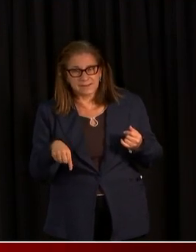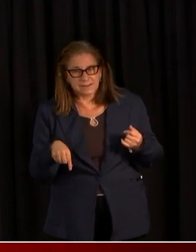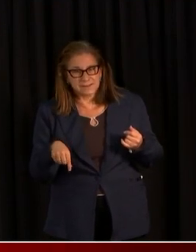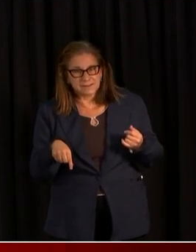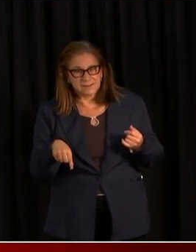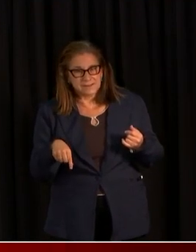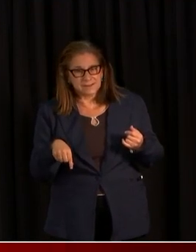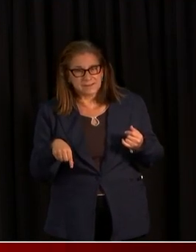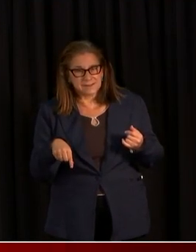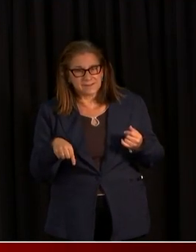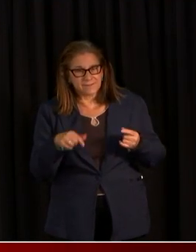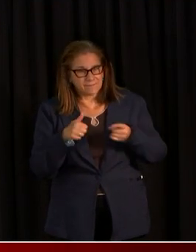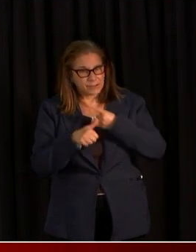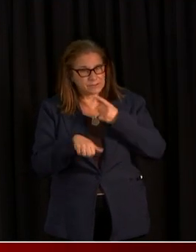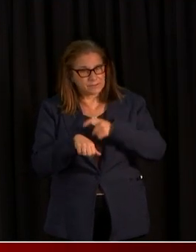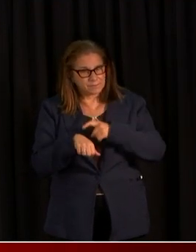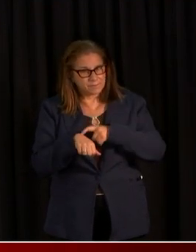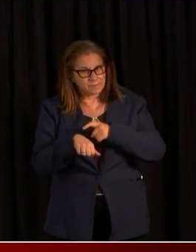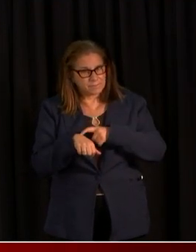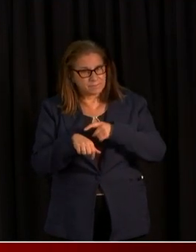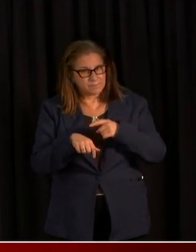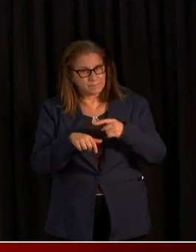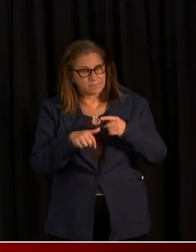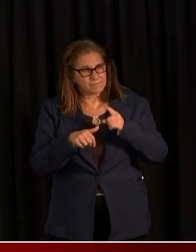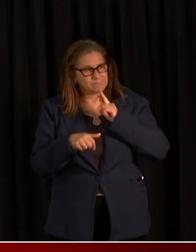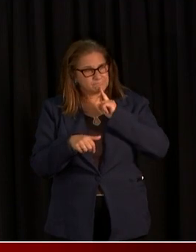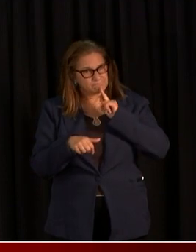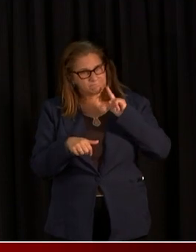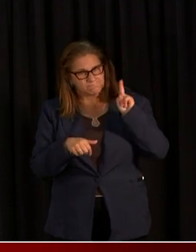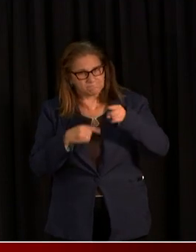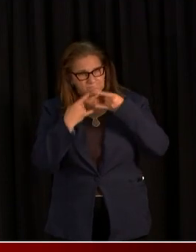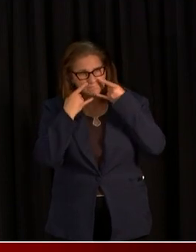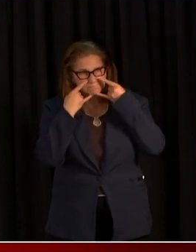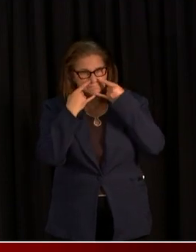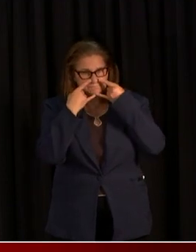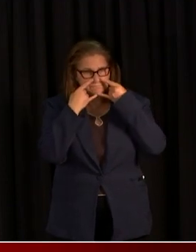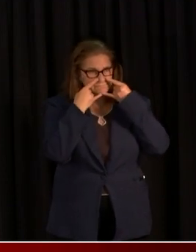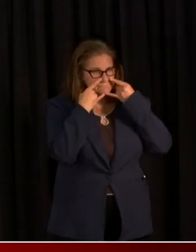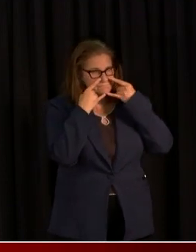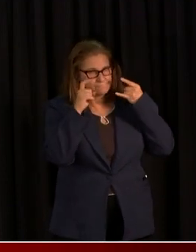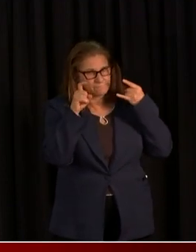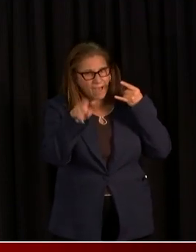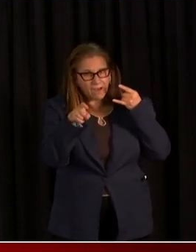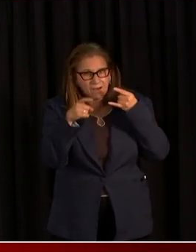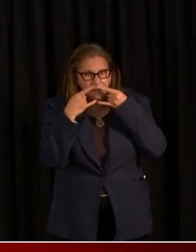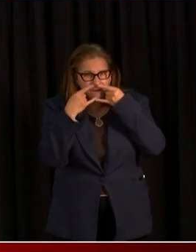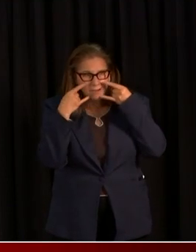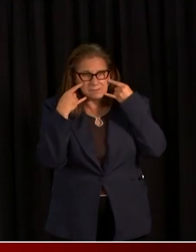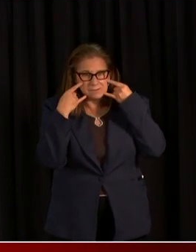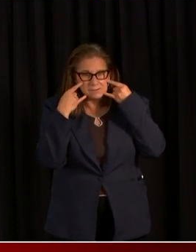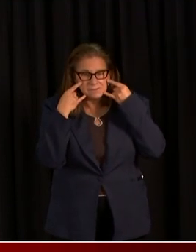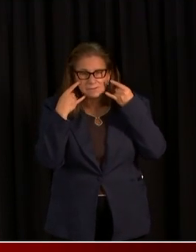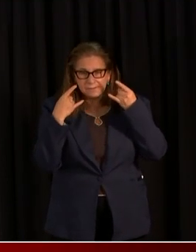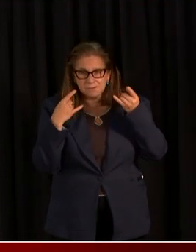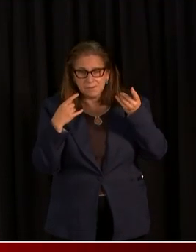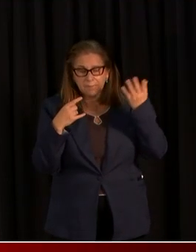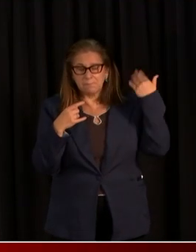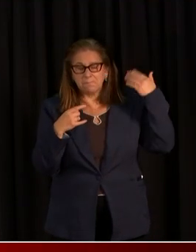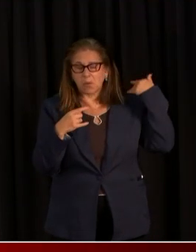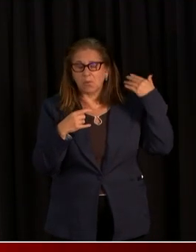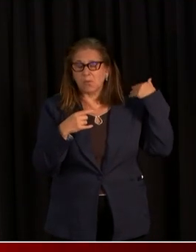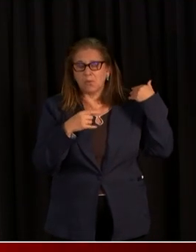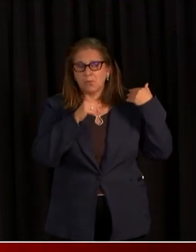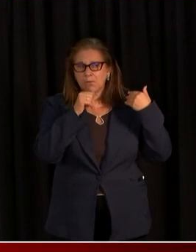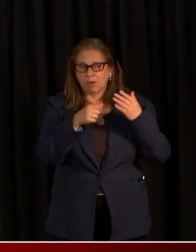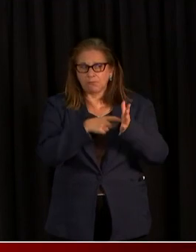that you, I mean, previously, I feel like the language was always, if you know you won't be able to. Here is the big difference, is that